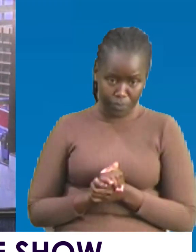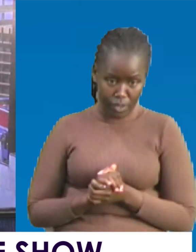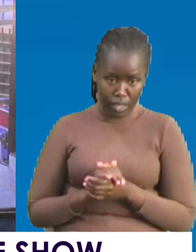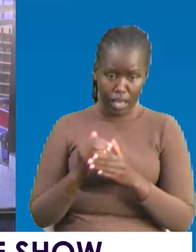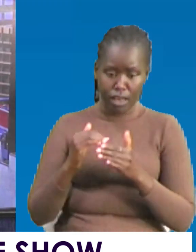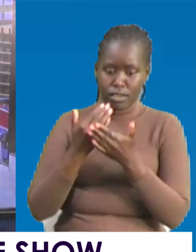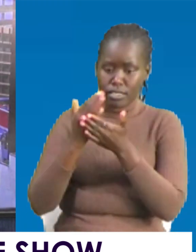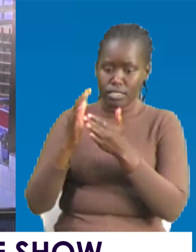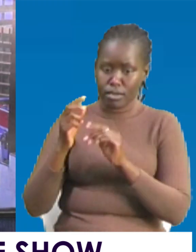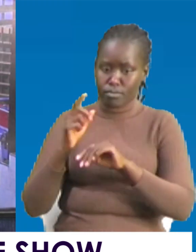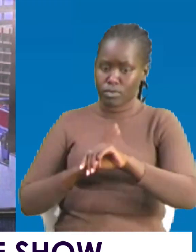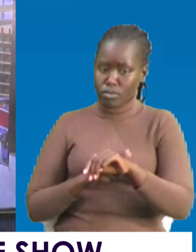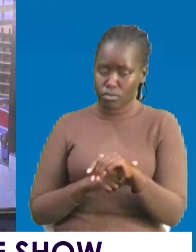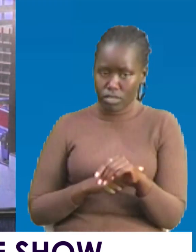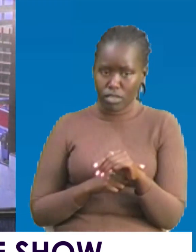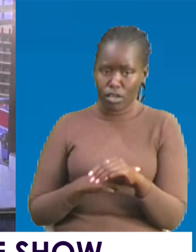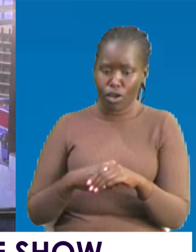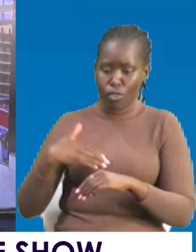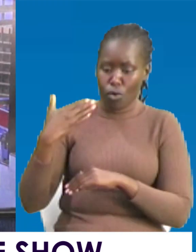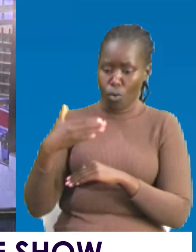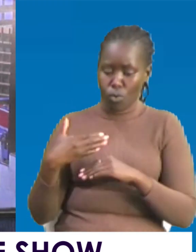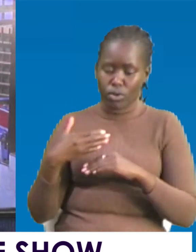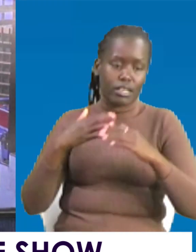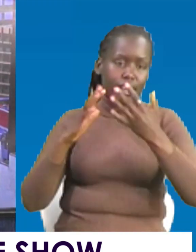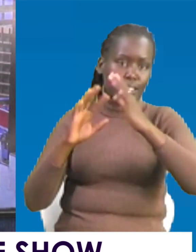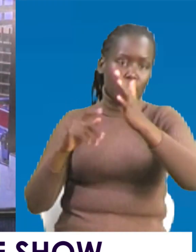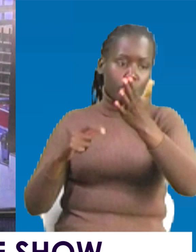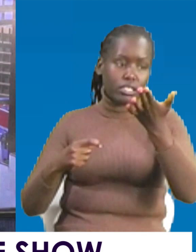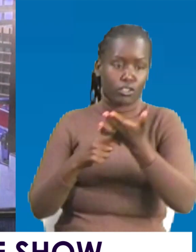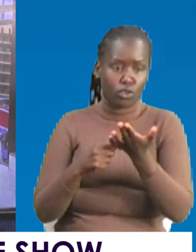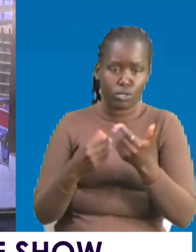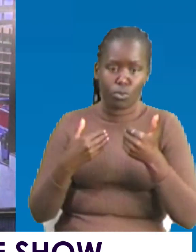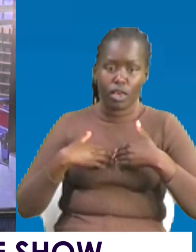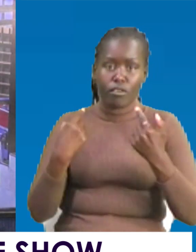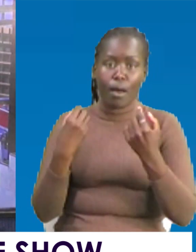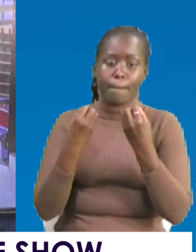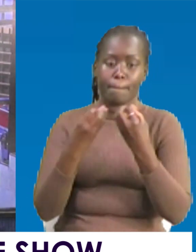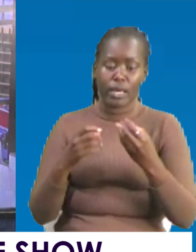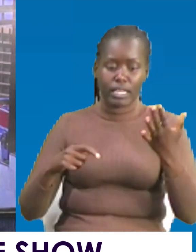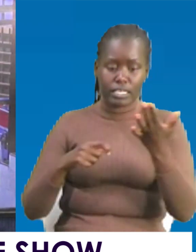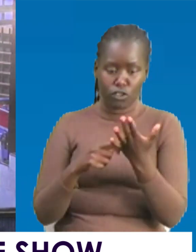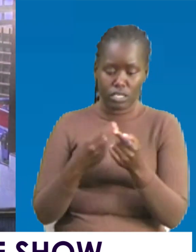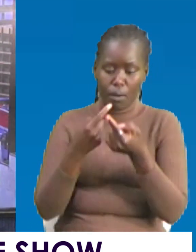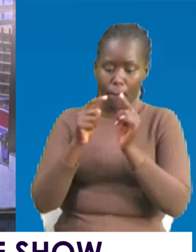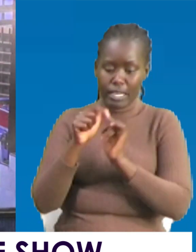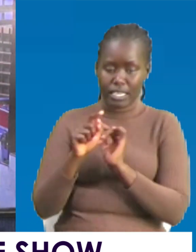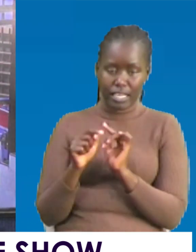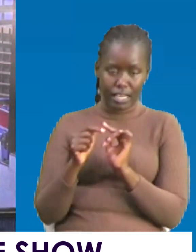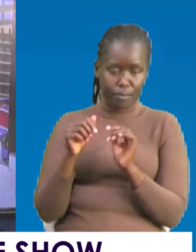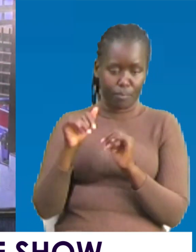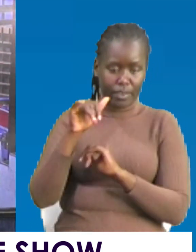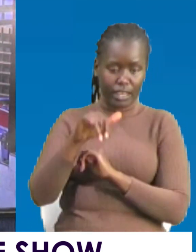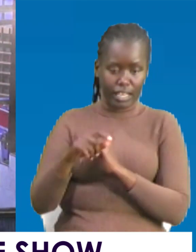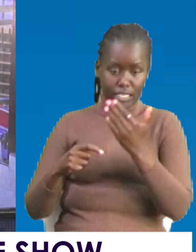the millennials, they used to celebrate technology. There's a lot of technology right now. But in that technology, these